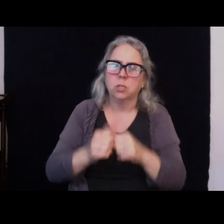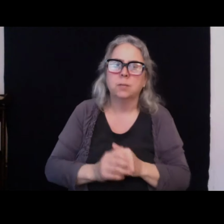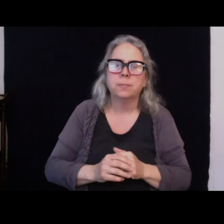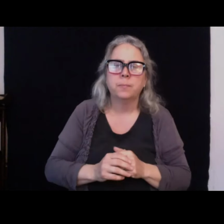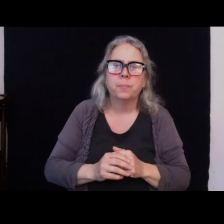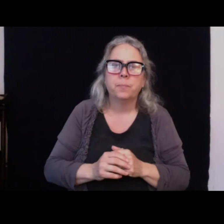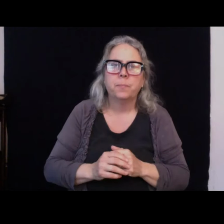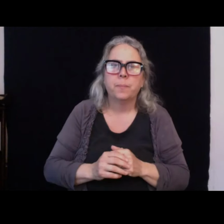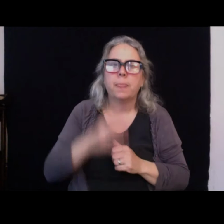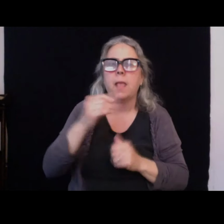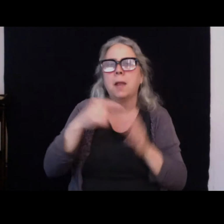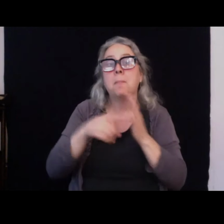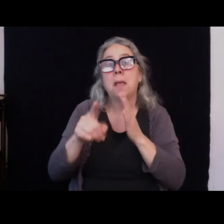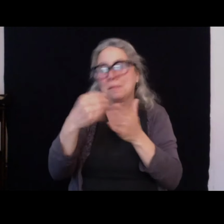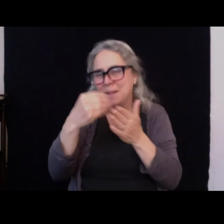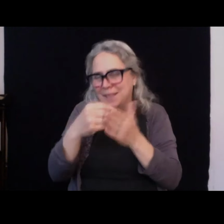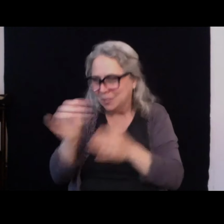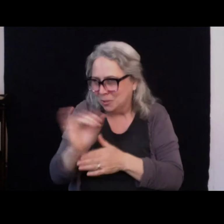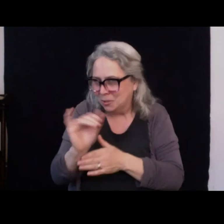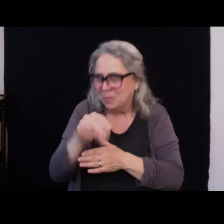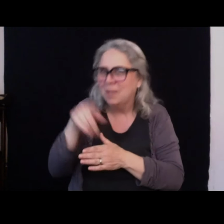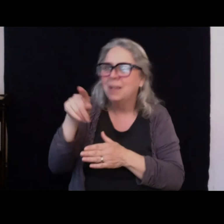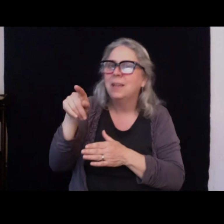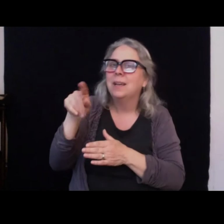and paying the premiums as well. Yeah.